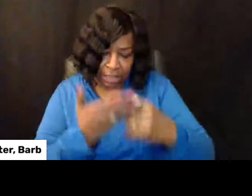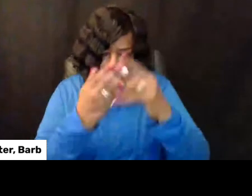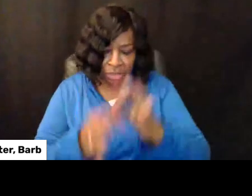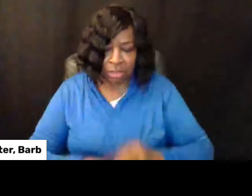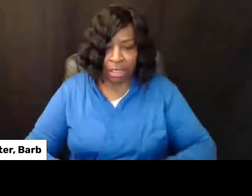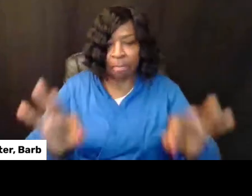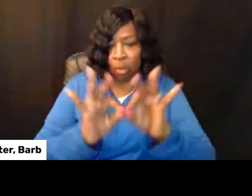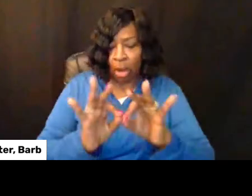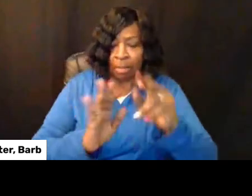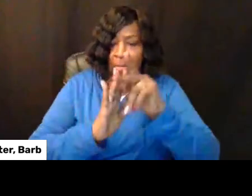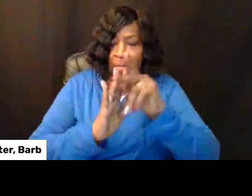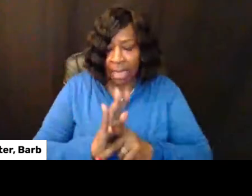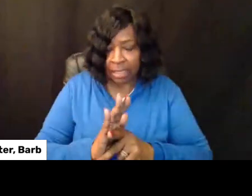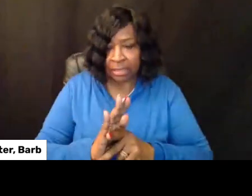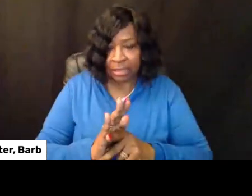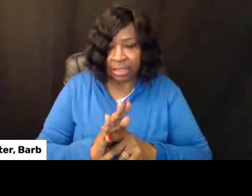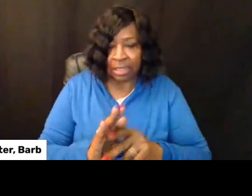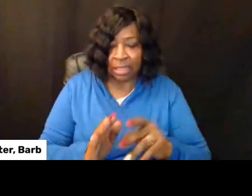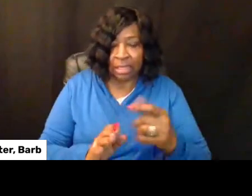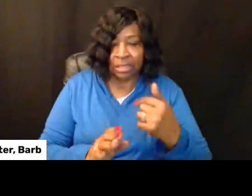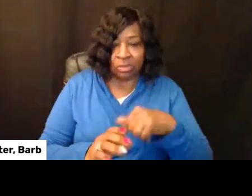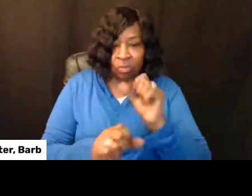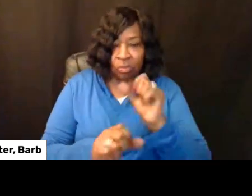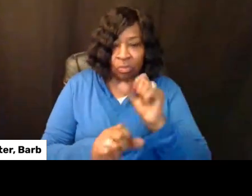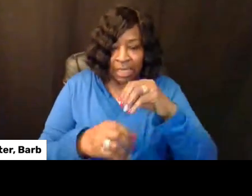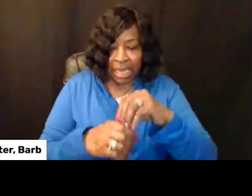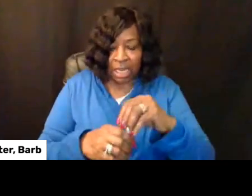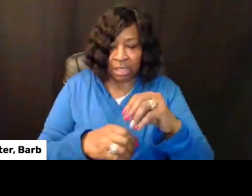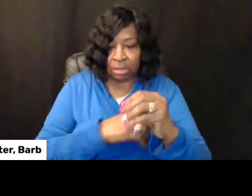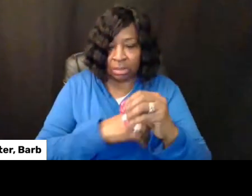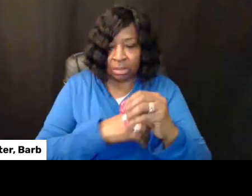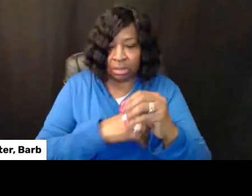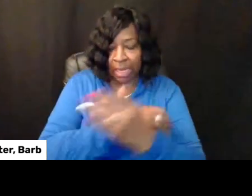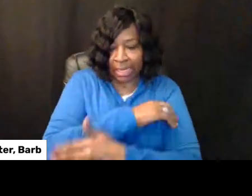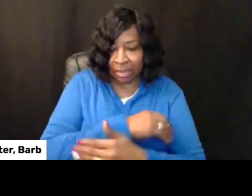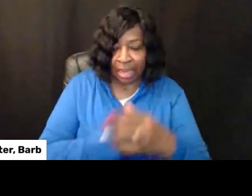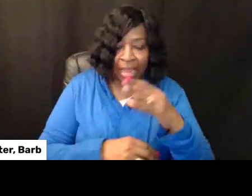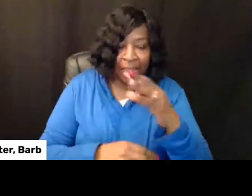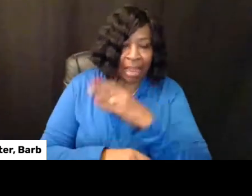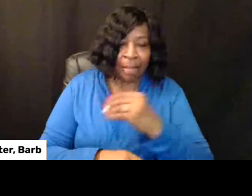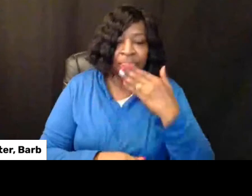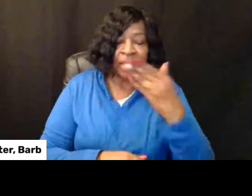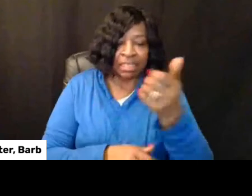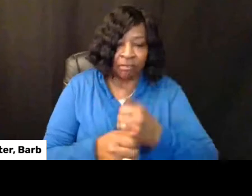policy initiatives that we're working in Cook County. And thanks everyone for joining.